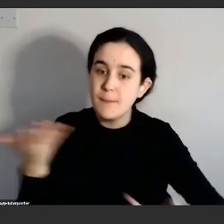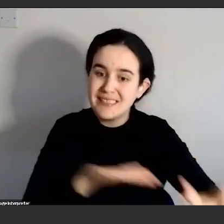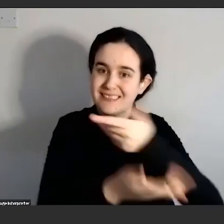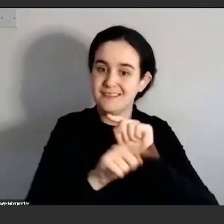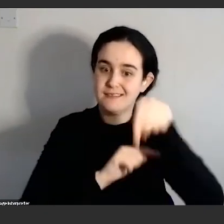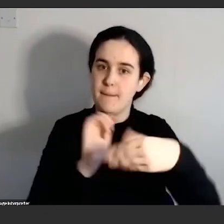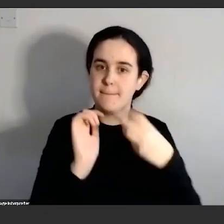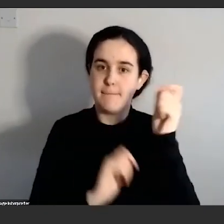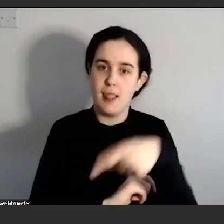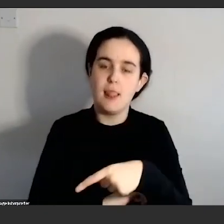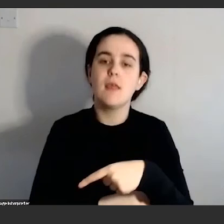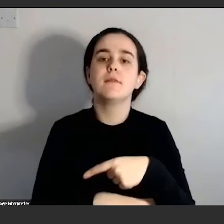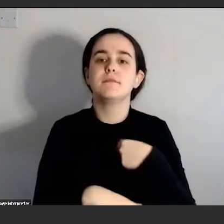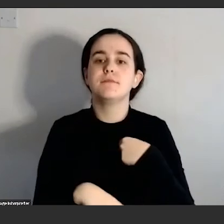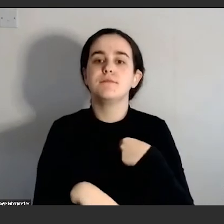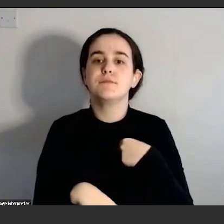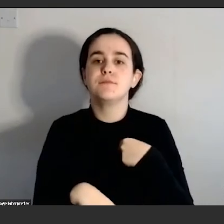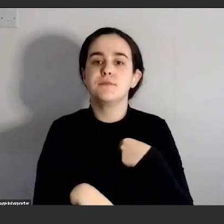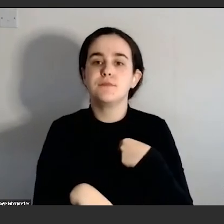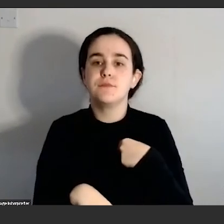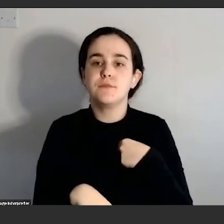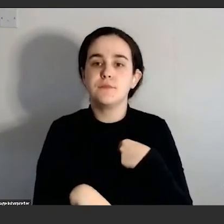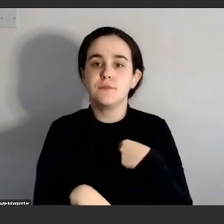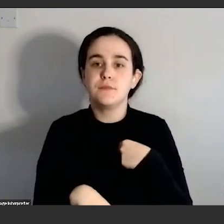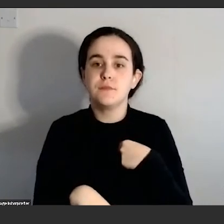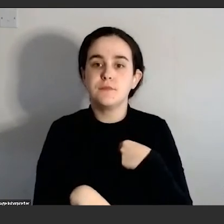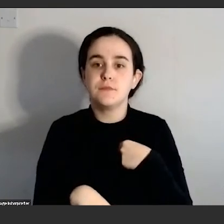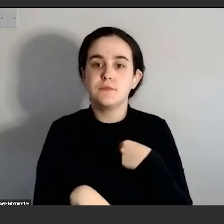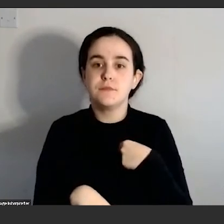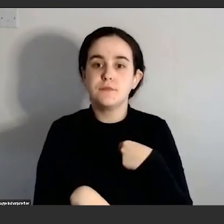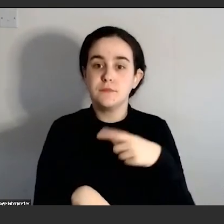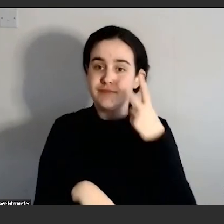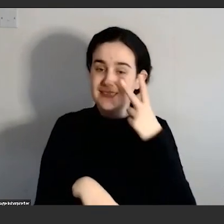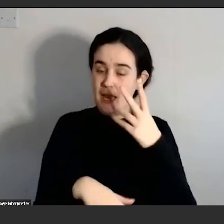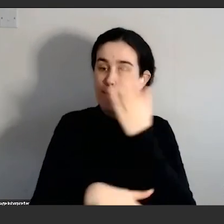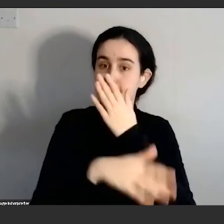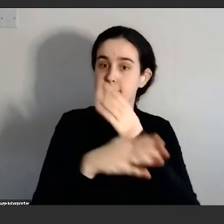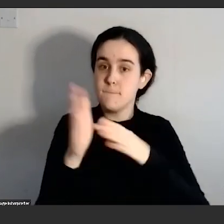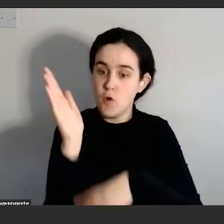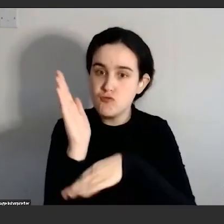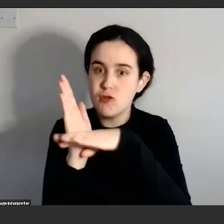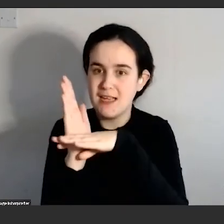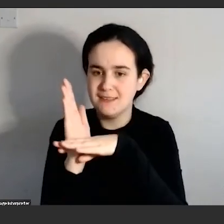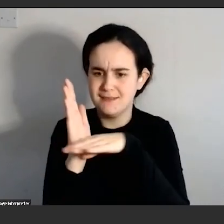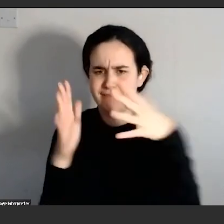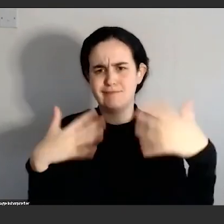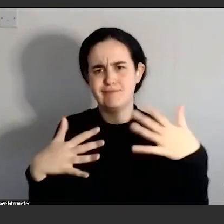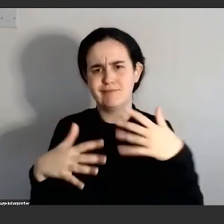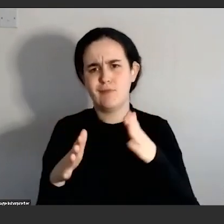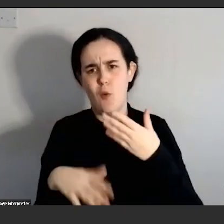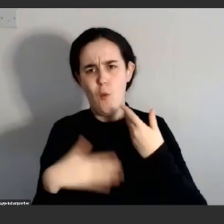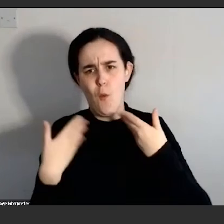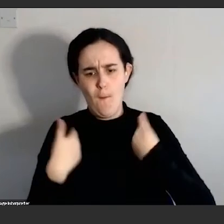happening in February, and the commitments that come out of that summit. How do you think that may well change the way the